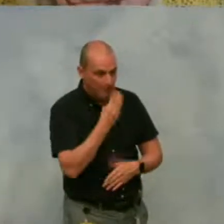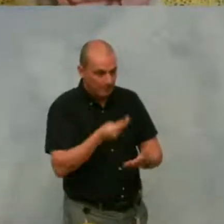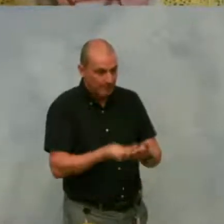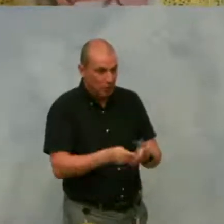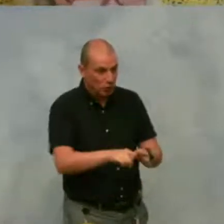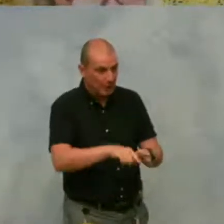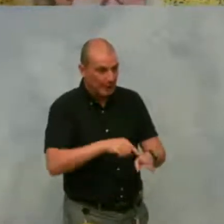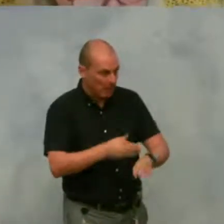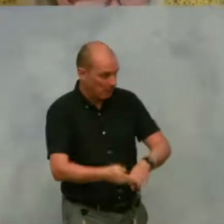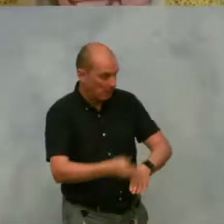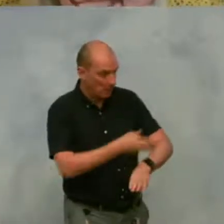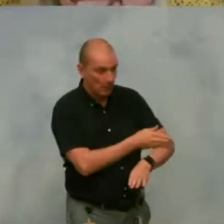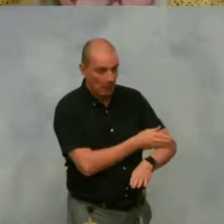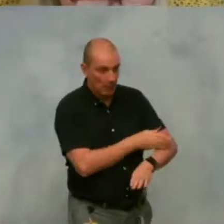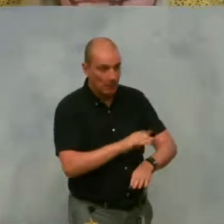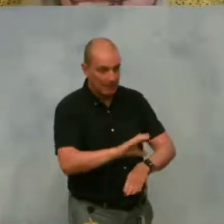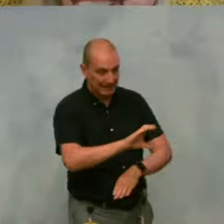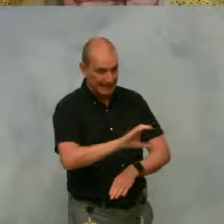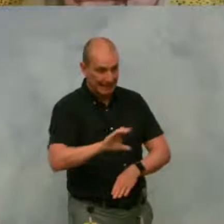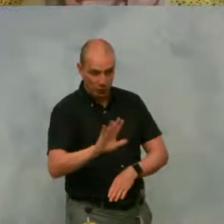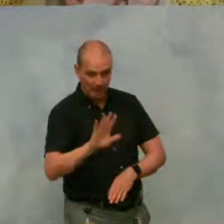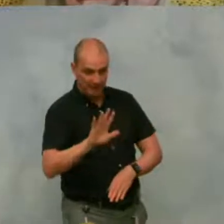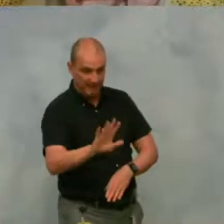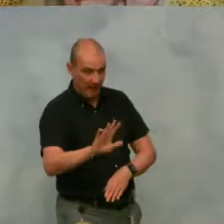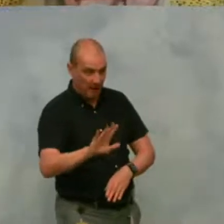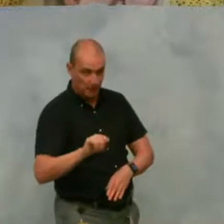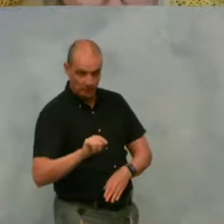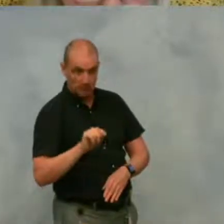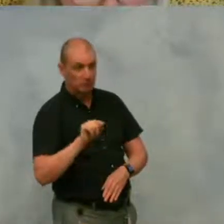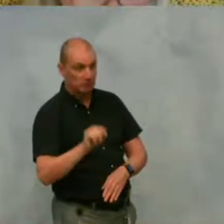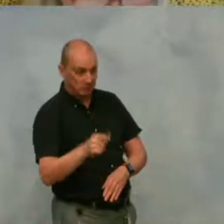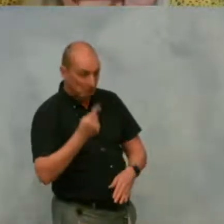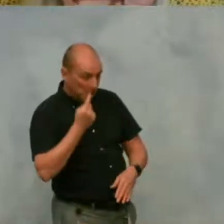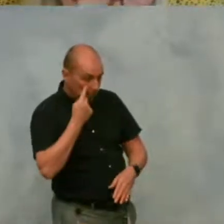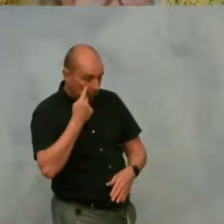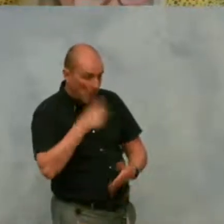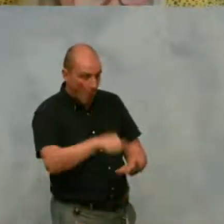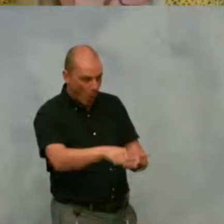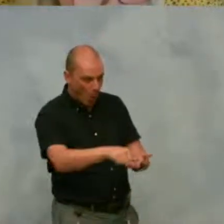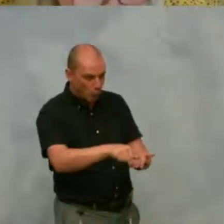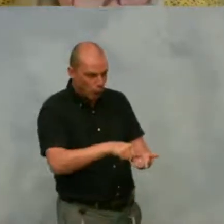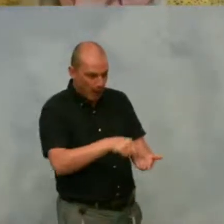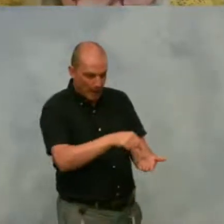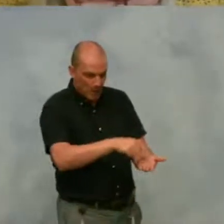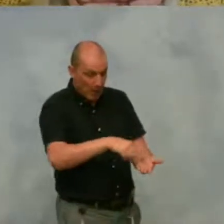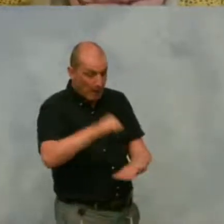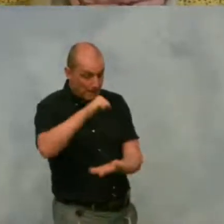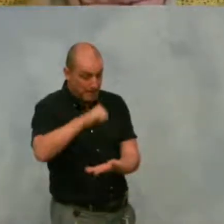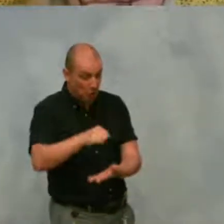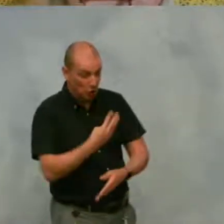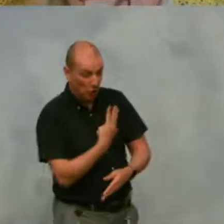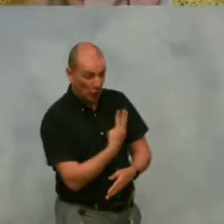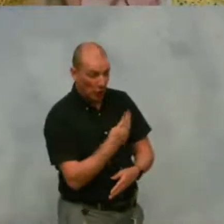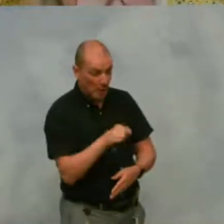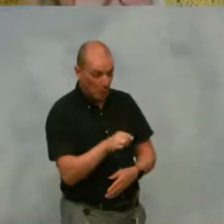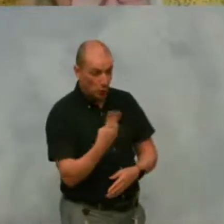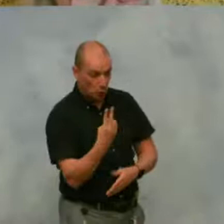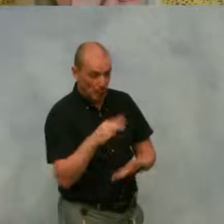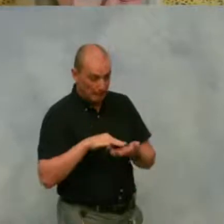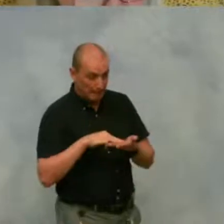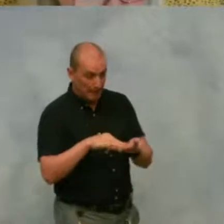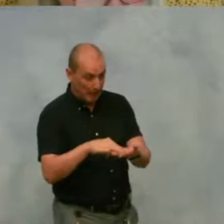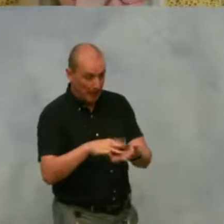that off. And at section 5, we report that our programme, our budget for the year was £3.2 million,